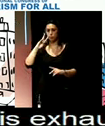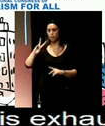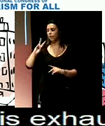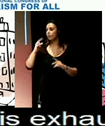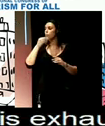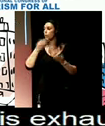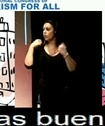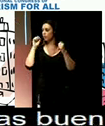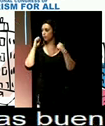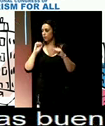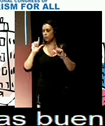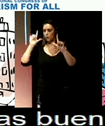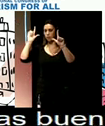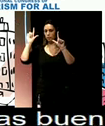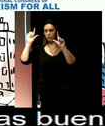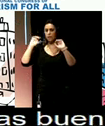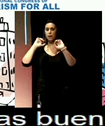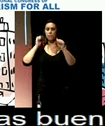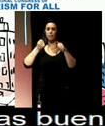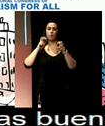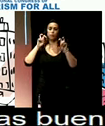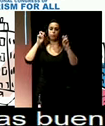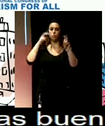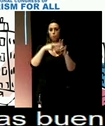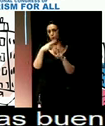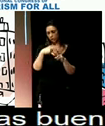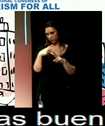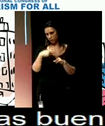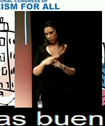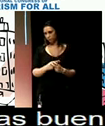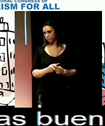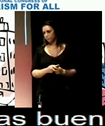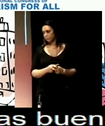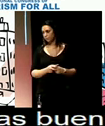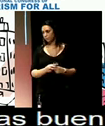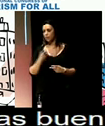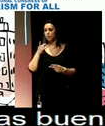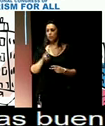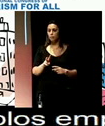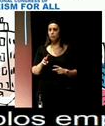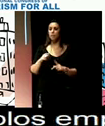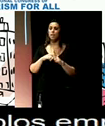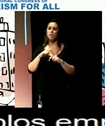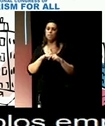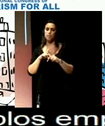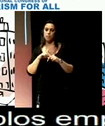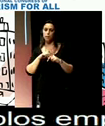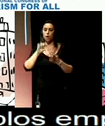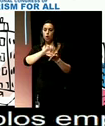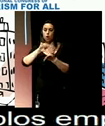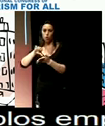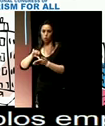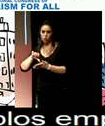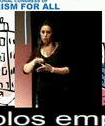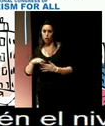political level and public local level, and the other mobilization from the